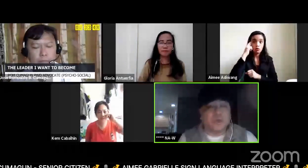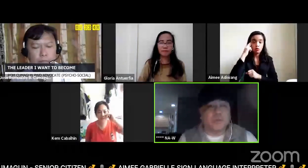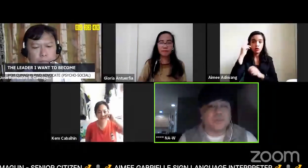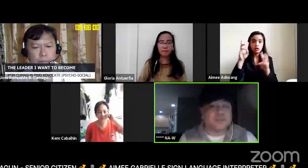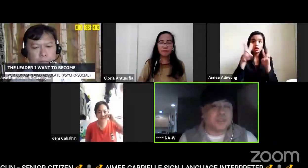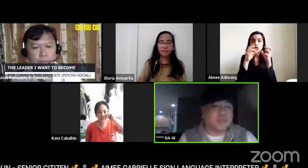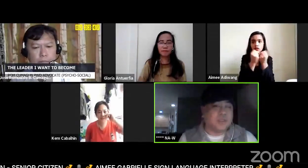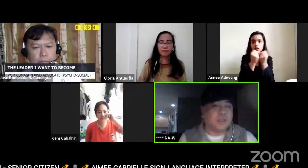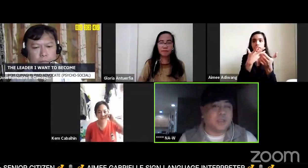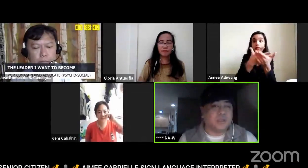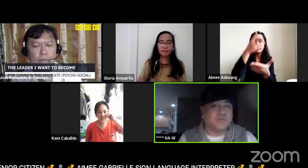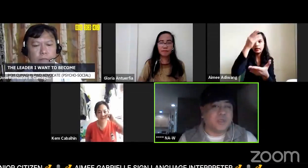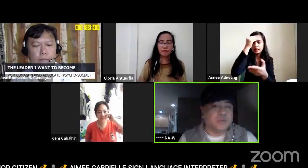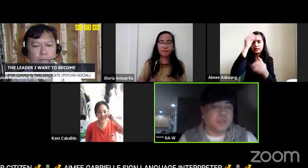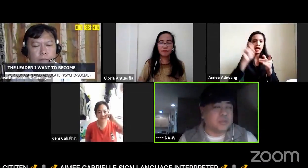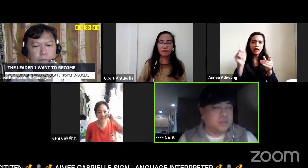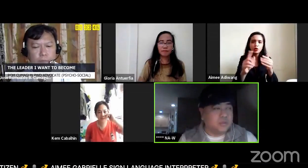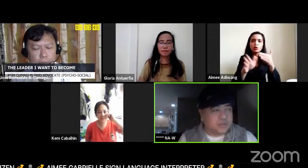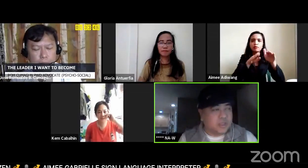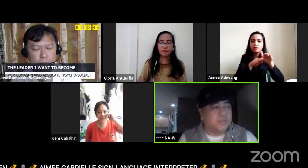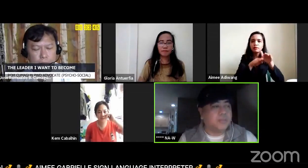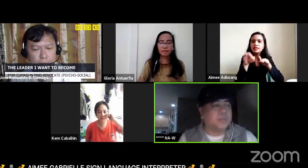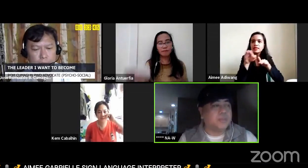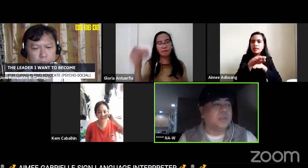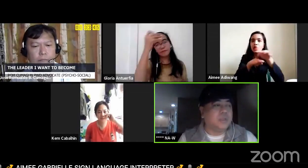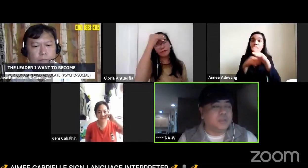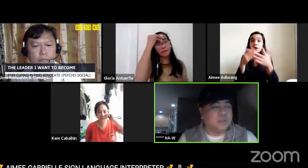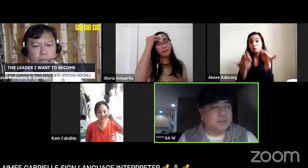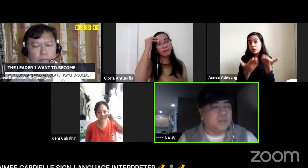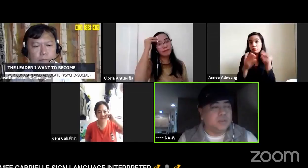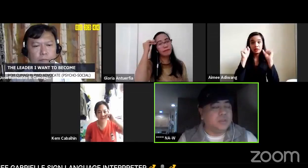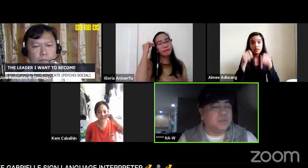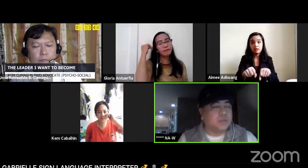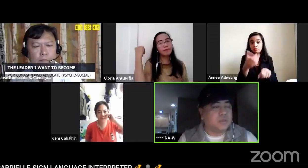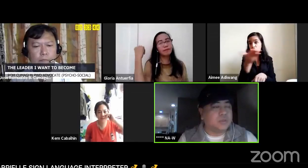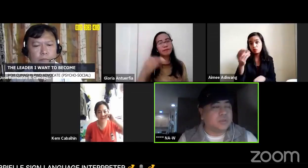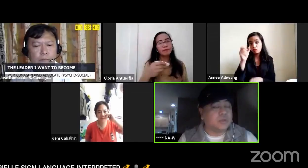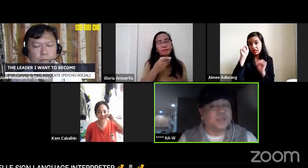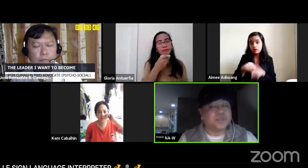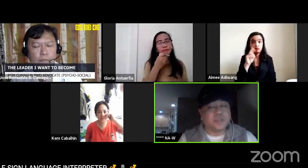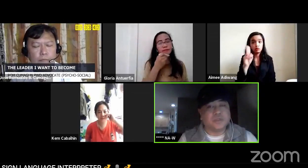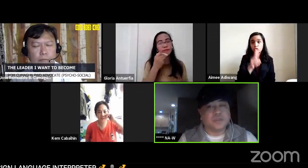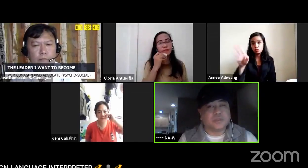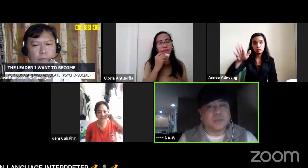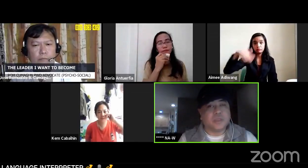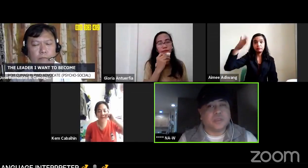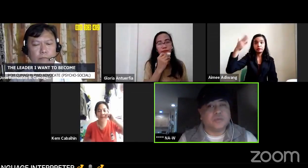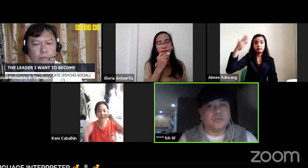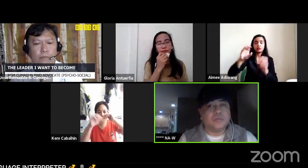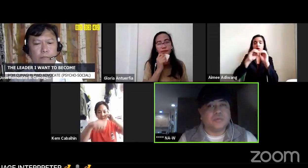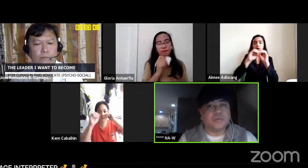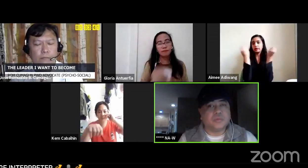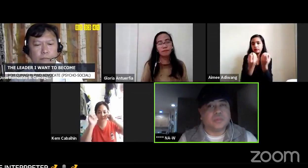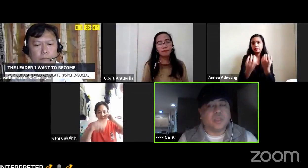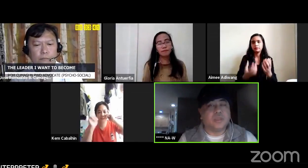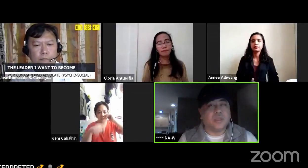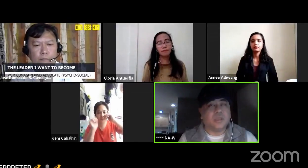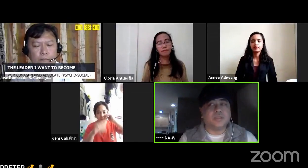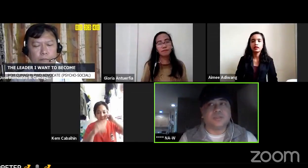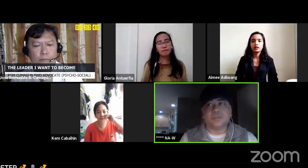workshop. You learn more about this technique, and hopefully you can use them in your organizations.